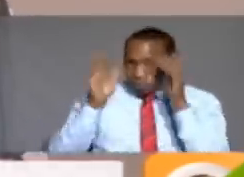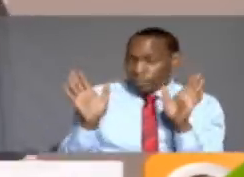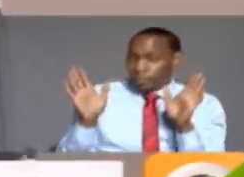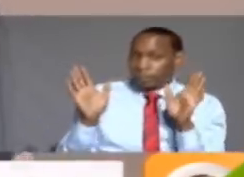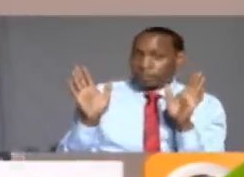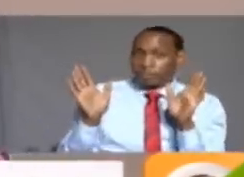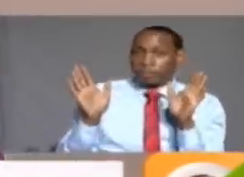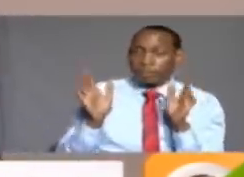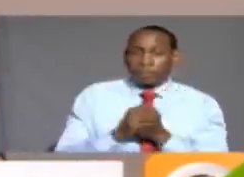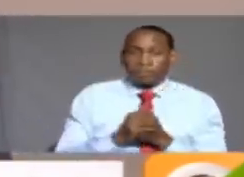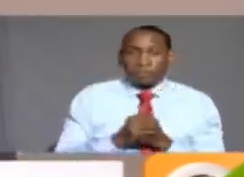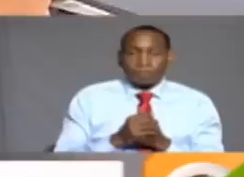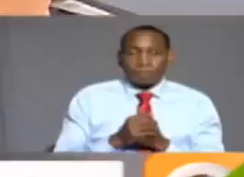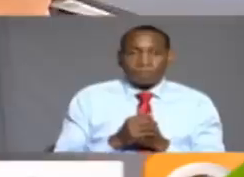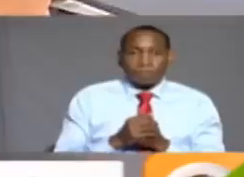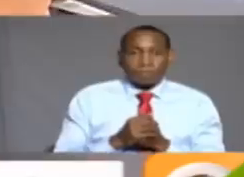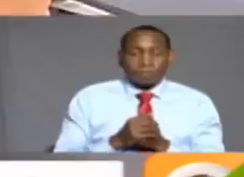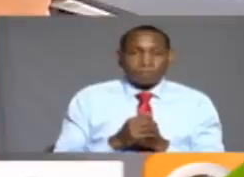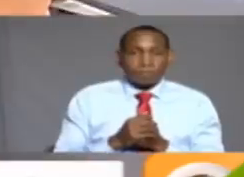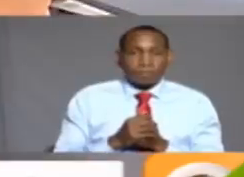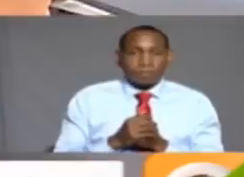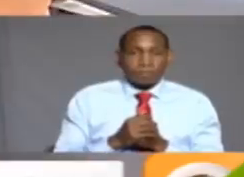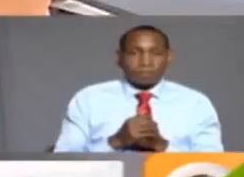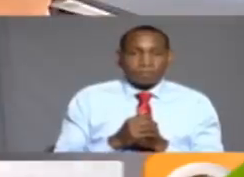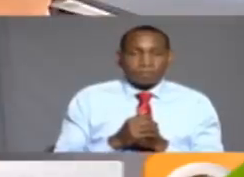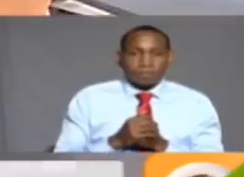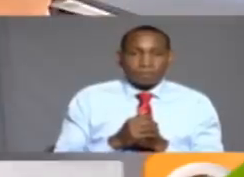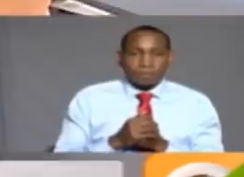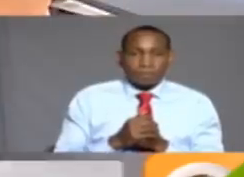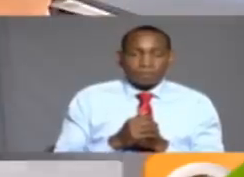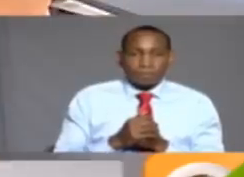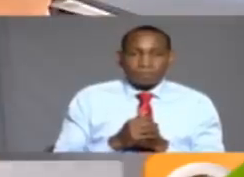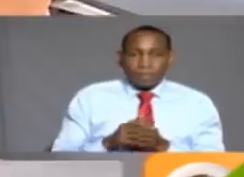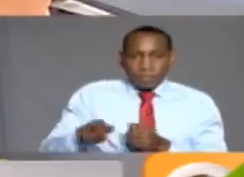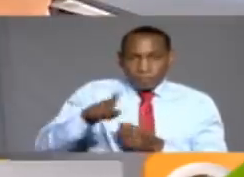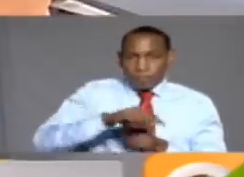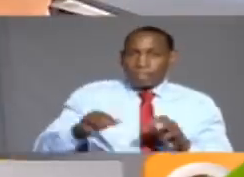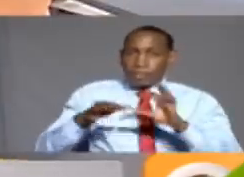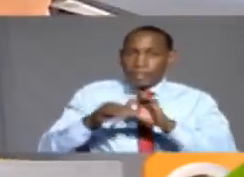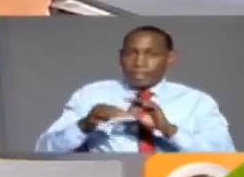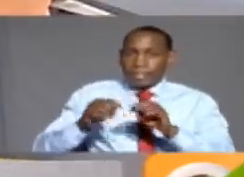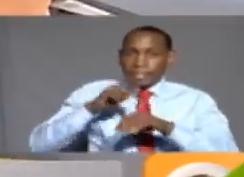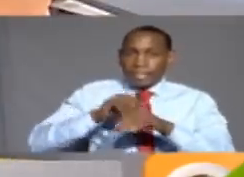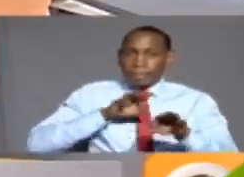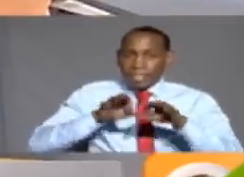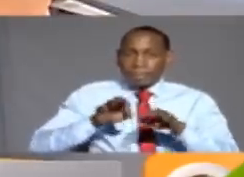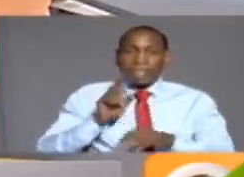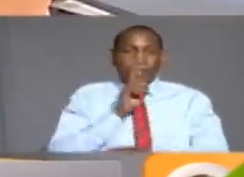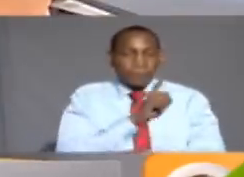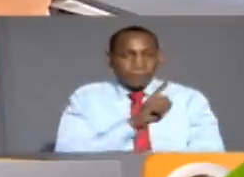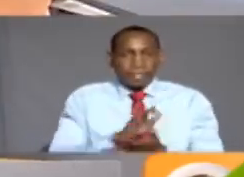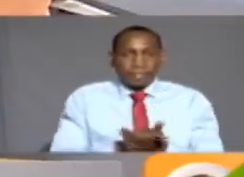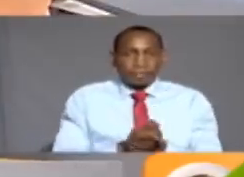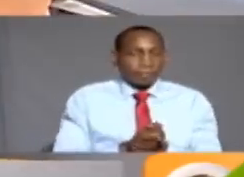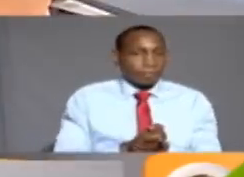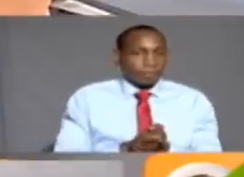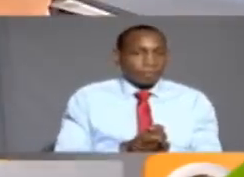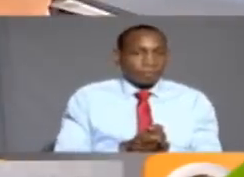I don't know what you're asking us to do. And we will come on board when he comes now and explains. So you're not on board?